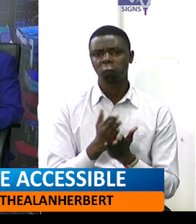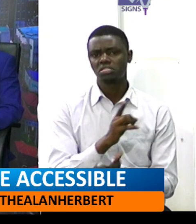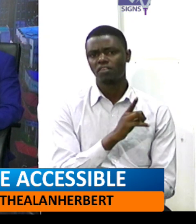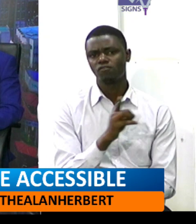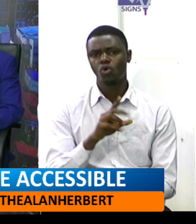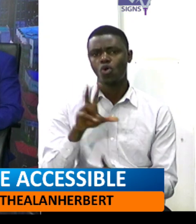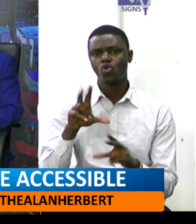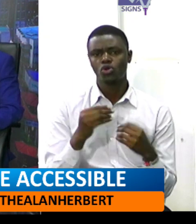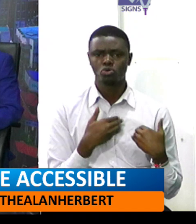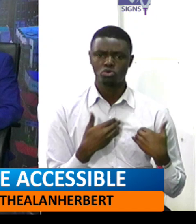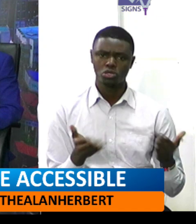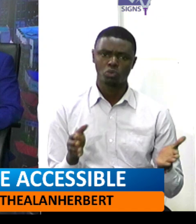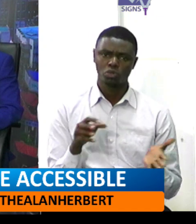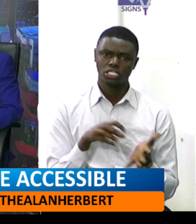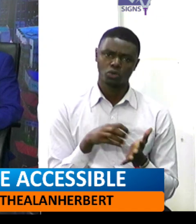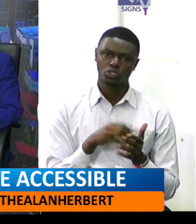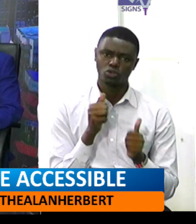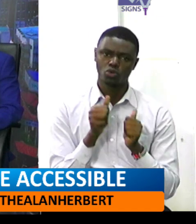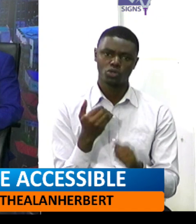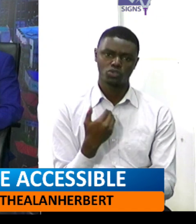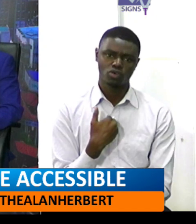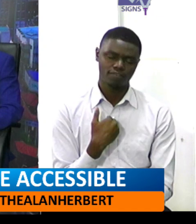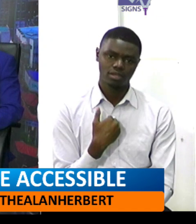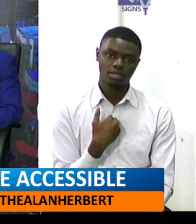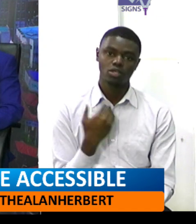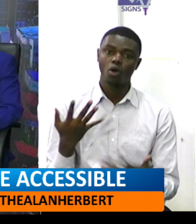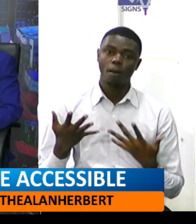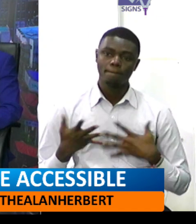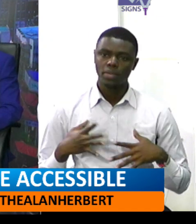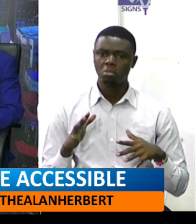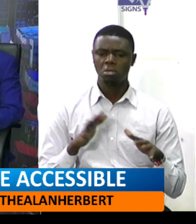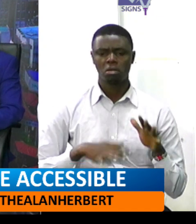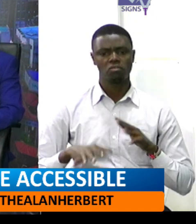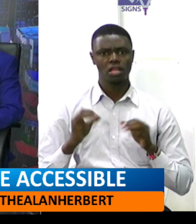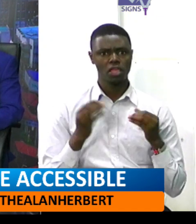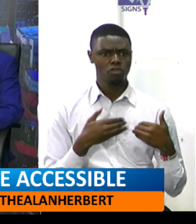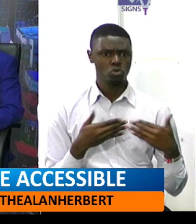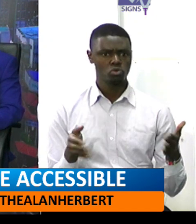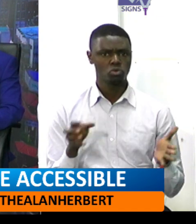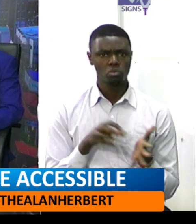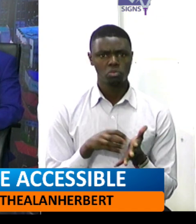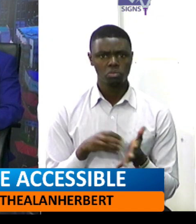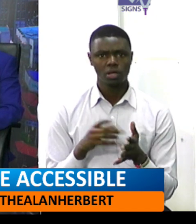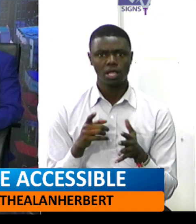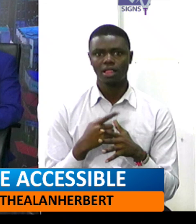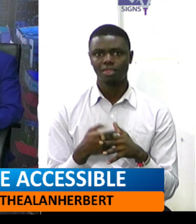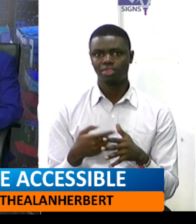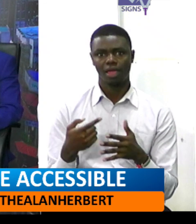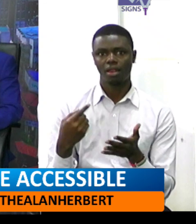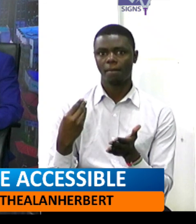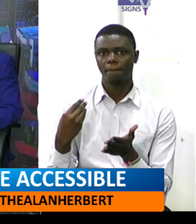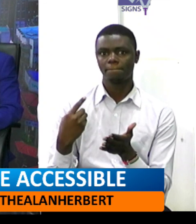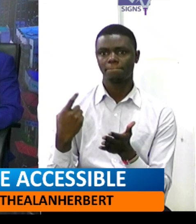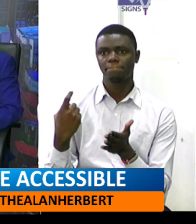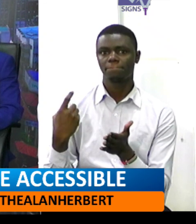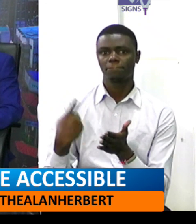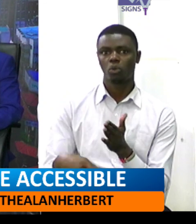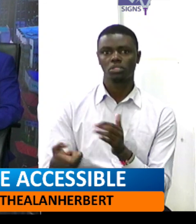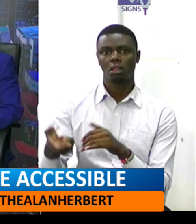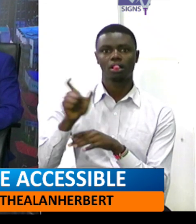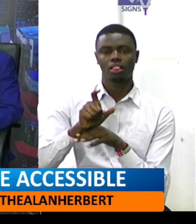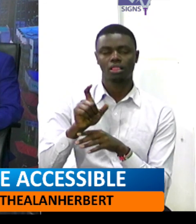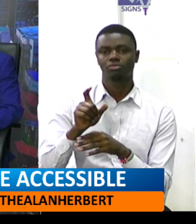to not disclose the conditions that you have. People are afraid that if you disclose those conditions, then your premium is going to be higher. That's not true.